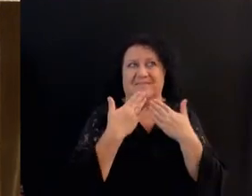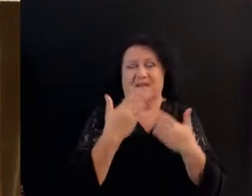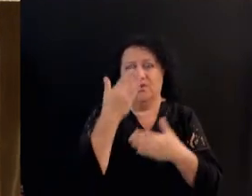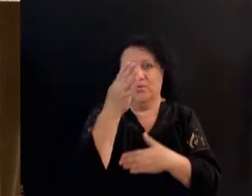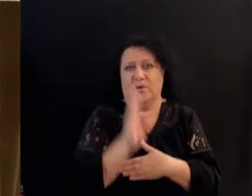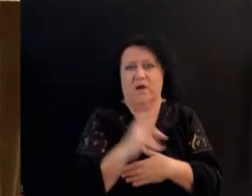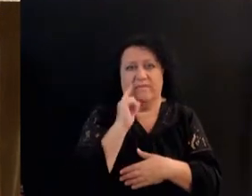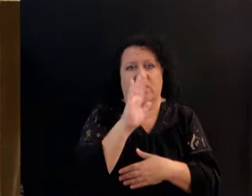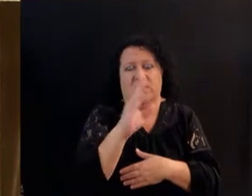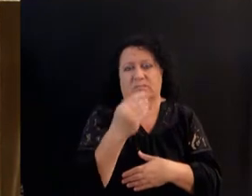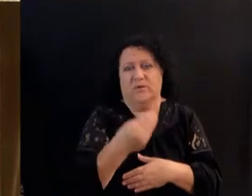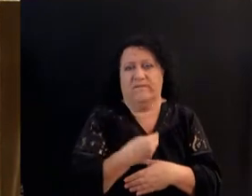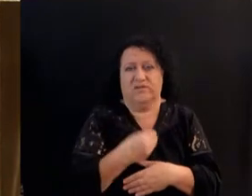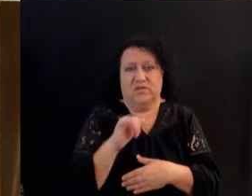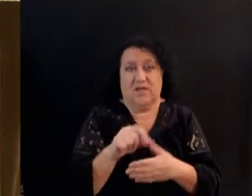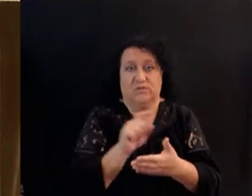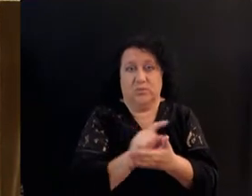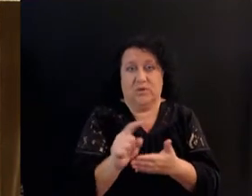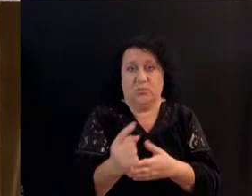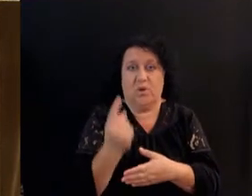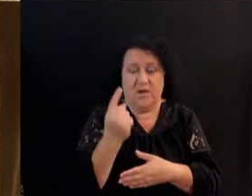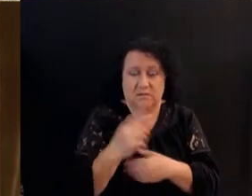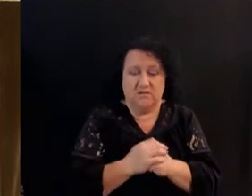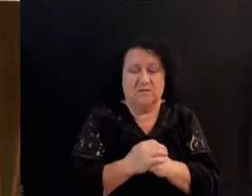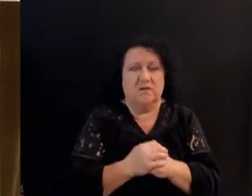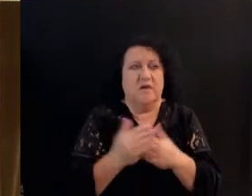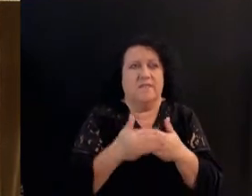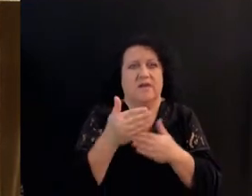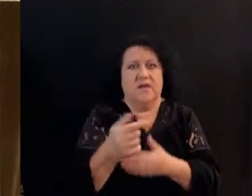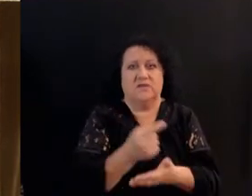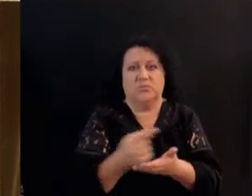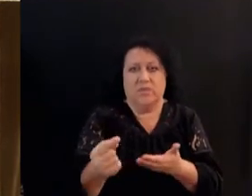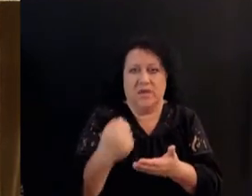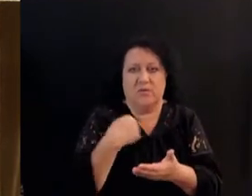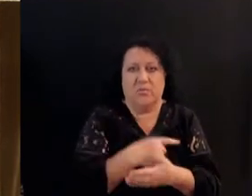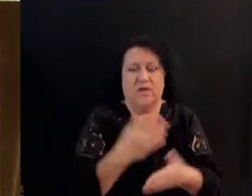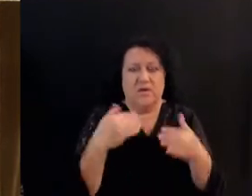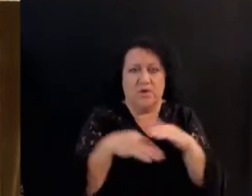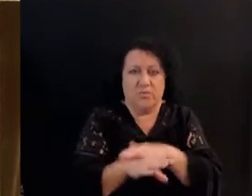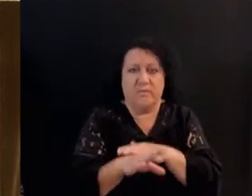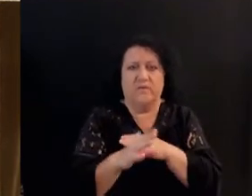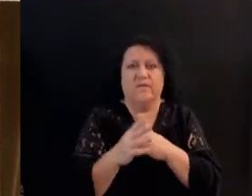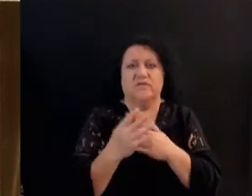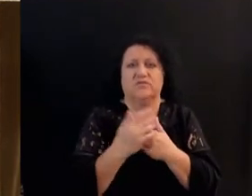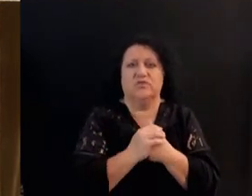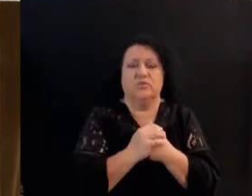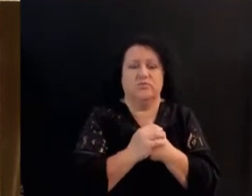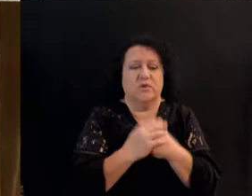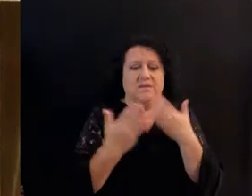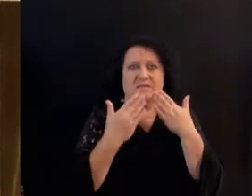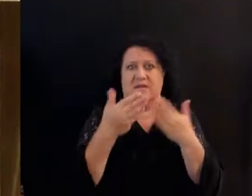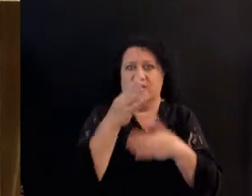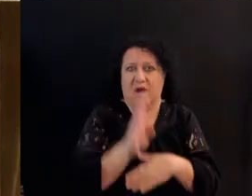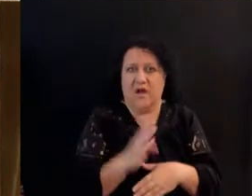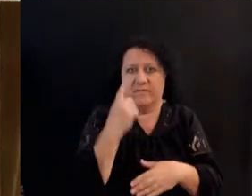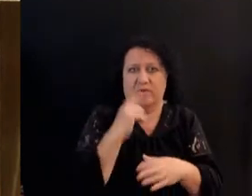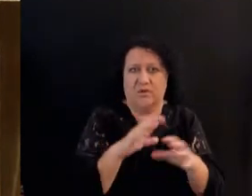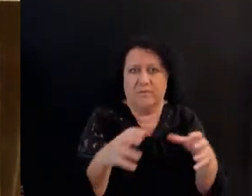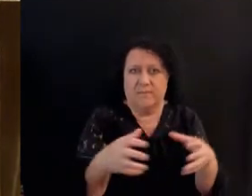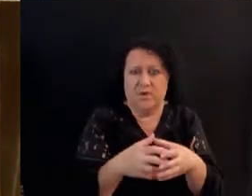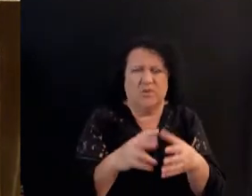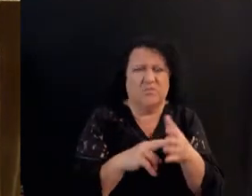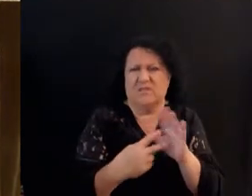his provision. That's week one. The next week we'll move into what does it mean to thank God for community, which we got to celebrate in such a beautiful way